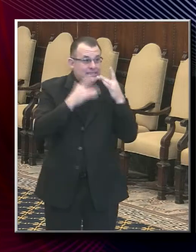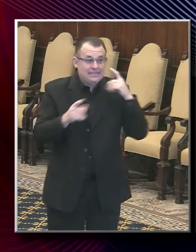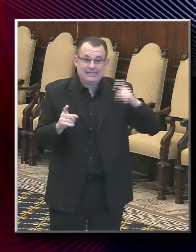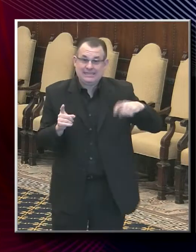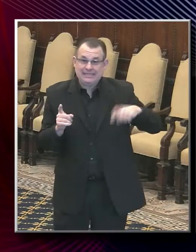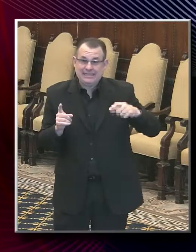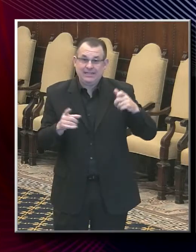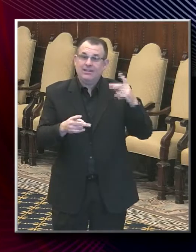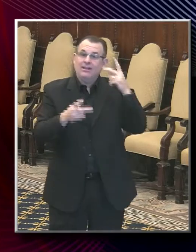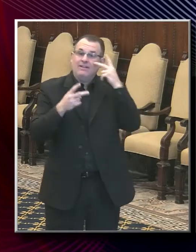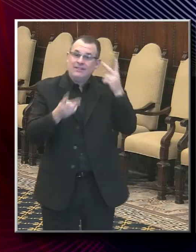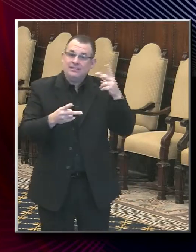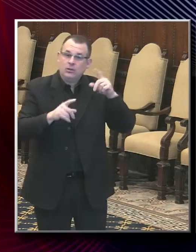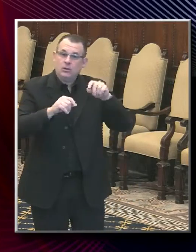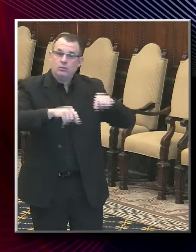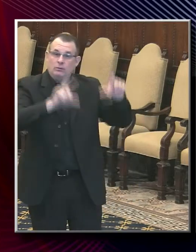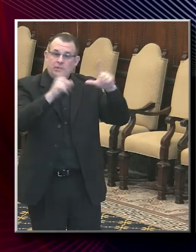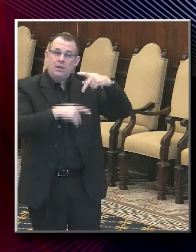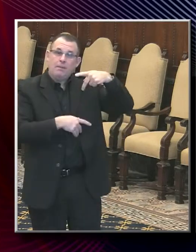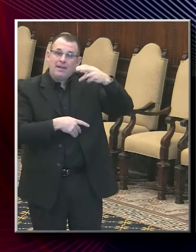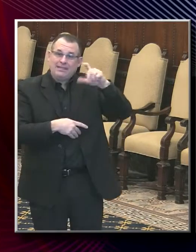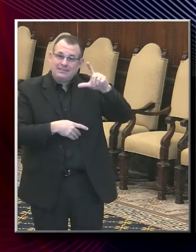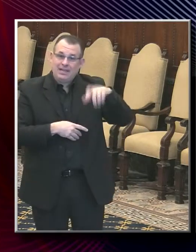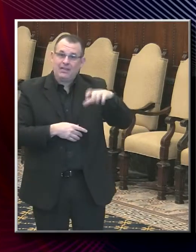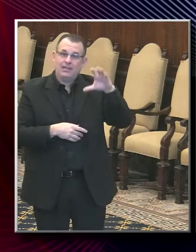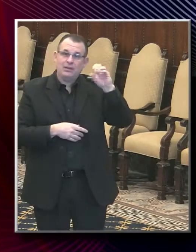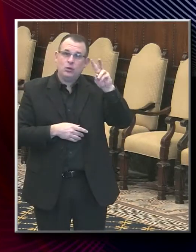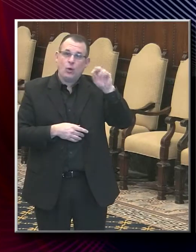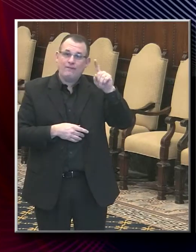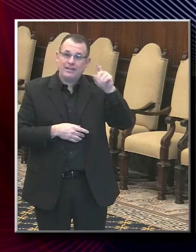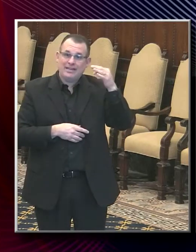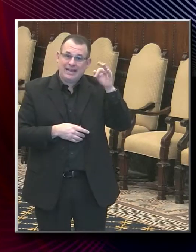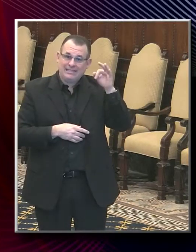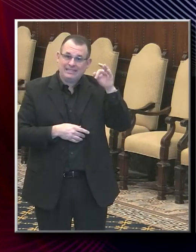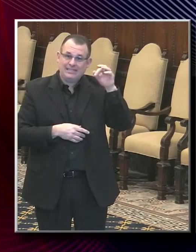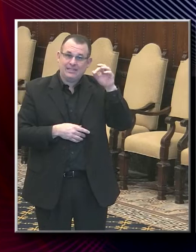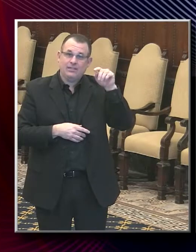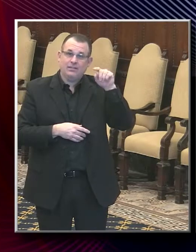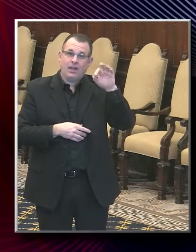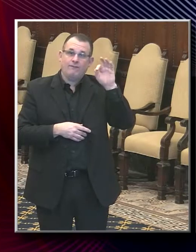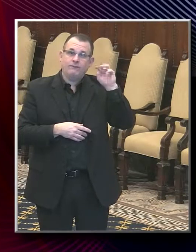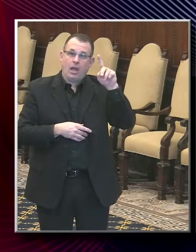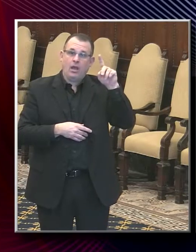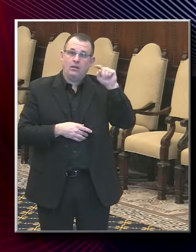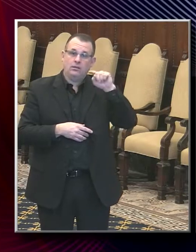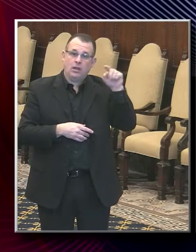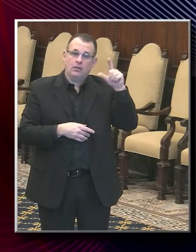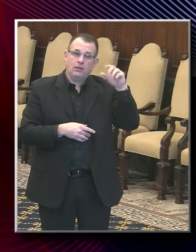phlcovid19fund.org. That's phlcovid